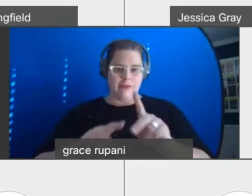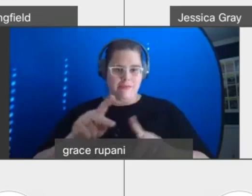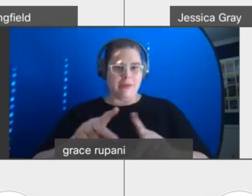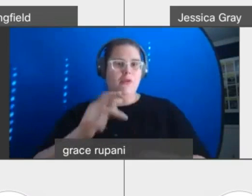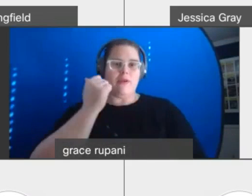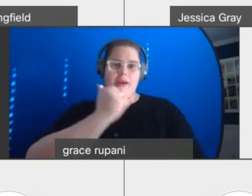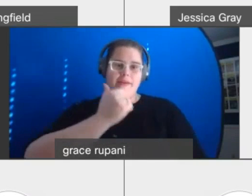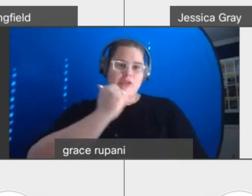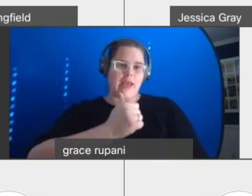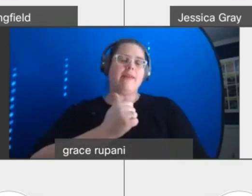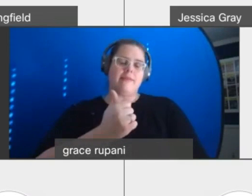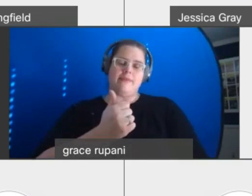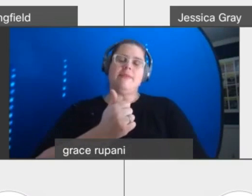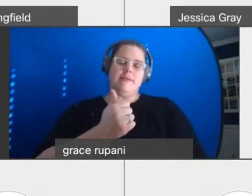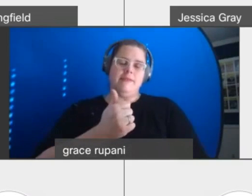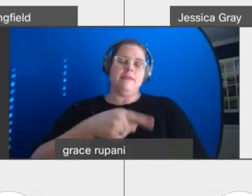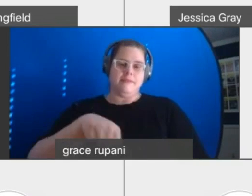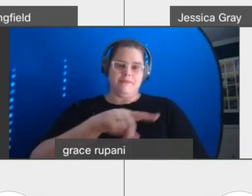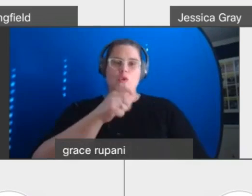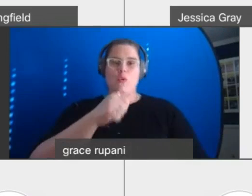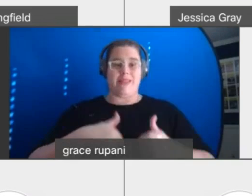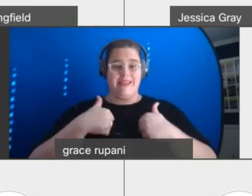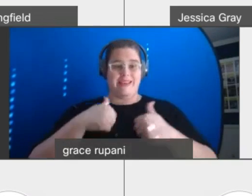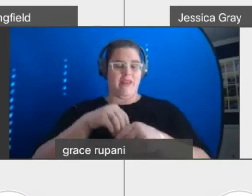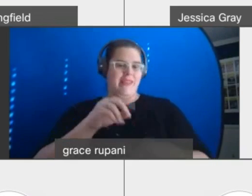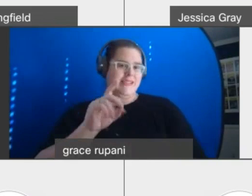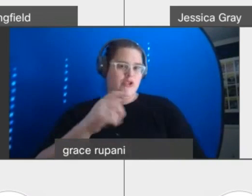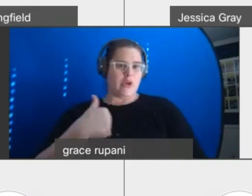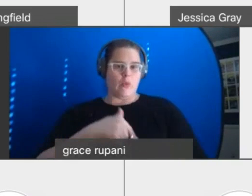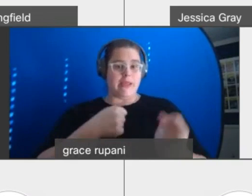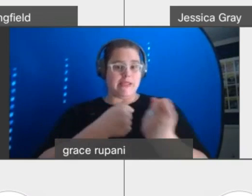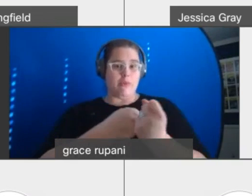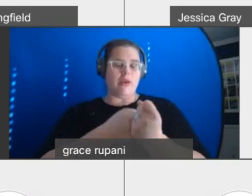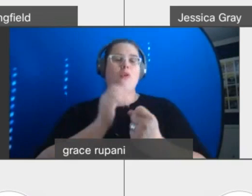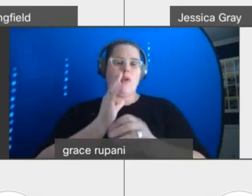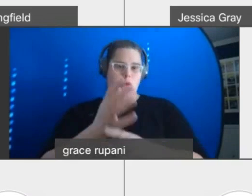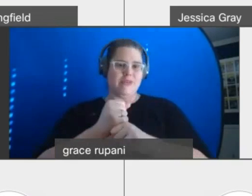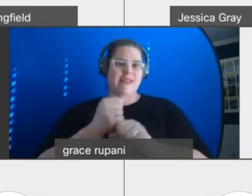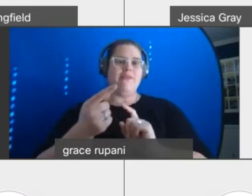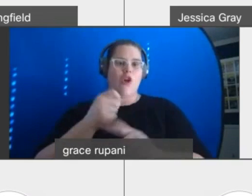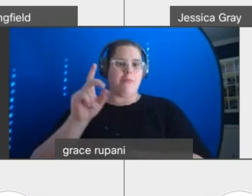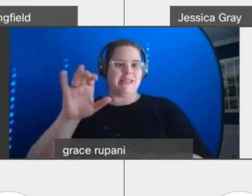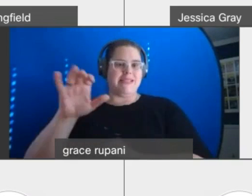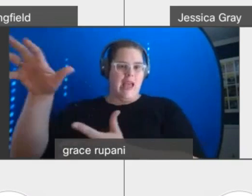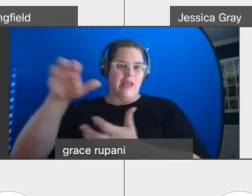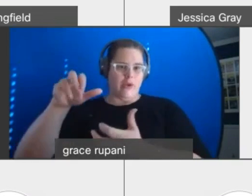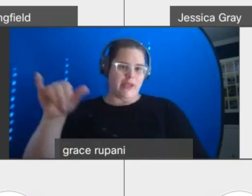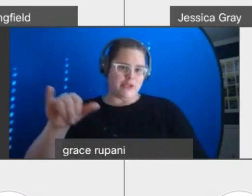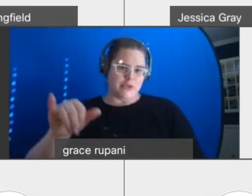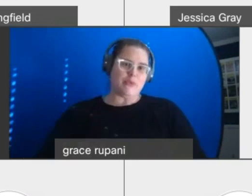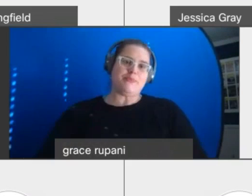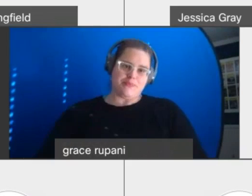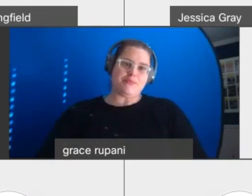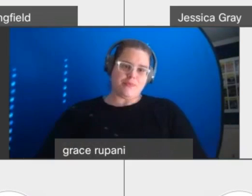who reside in the district that we support will be receiving a vaccine in the District of Columbia. So it